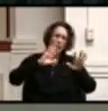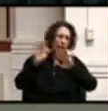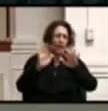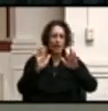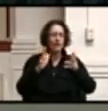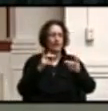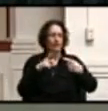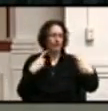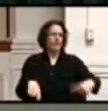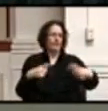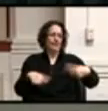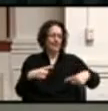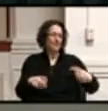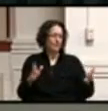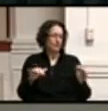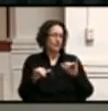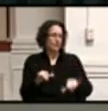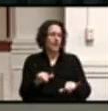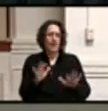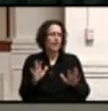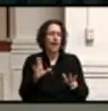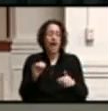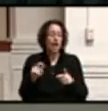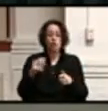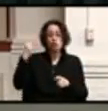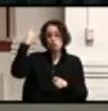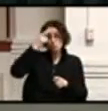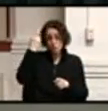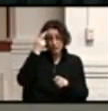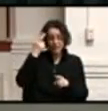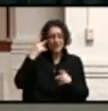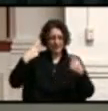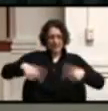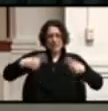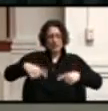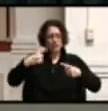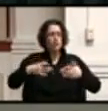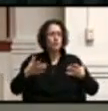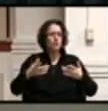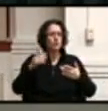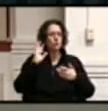that you know it's all in the betterment of the town.